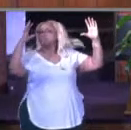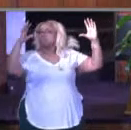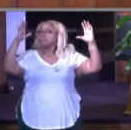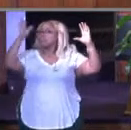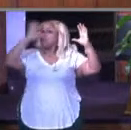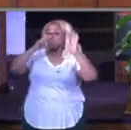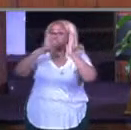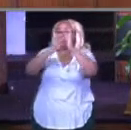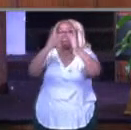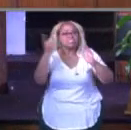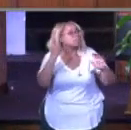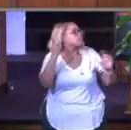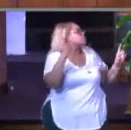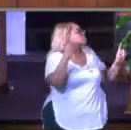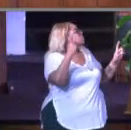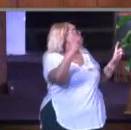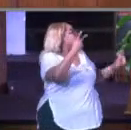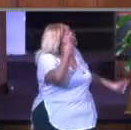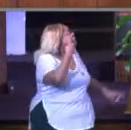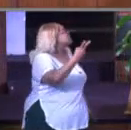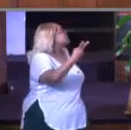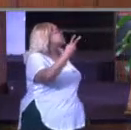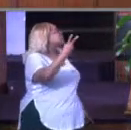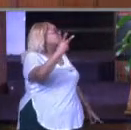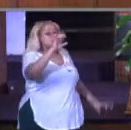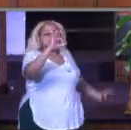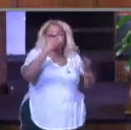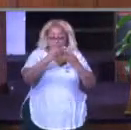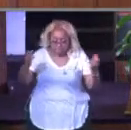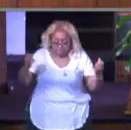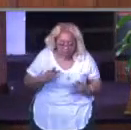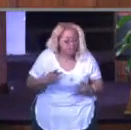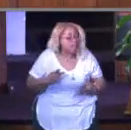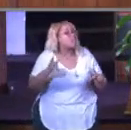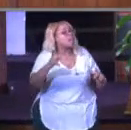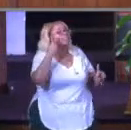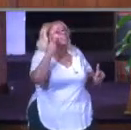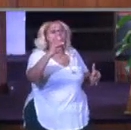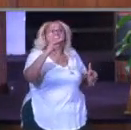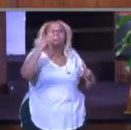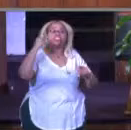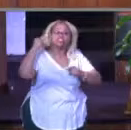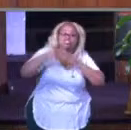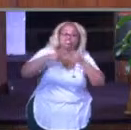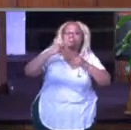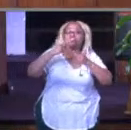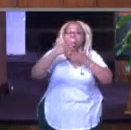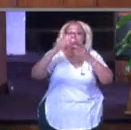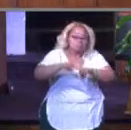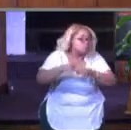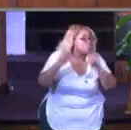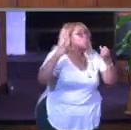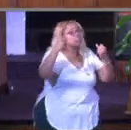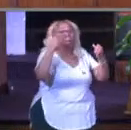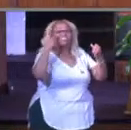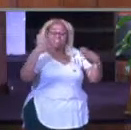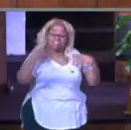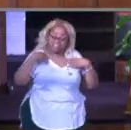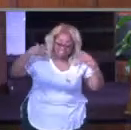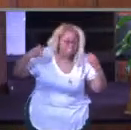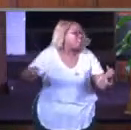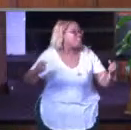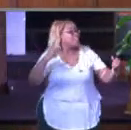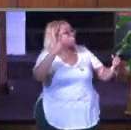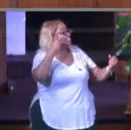Is God showing you something? Are you seeing your family come back together? Are you seeing generational curses broken? Do you see your